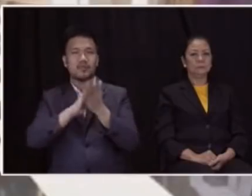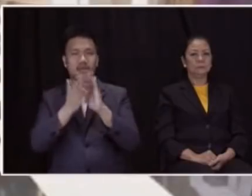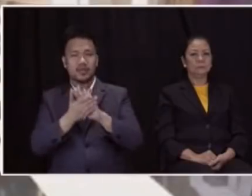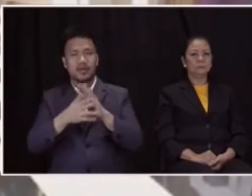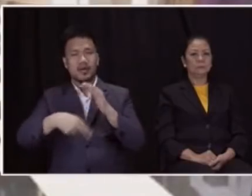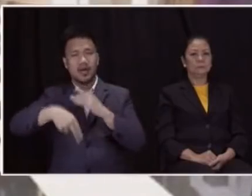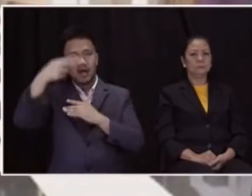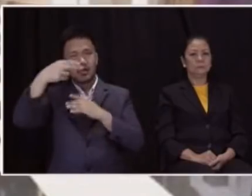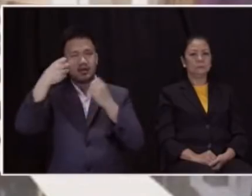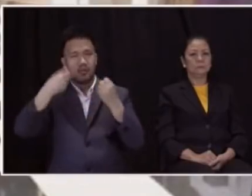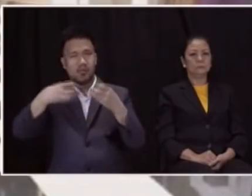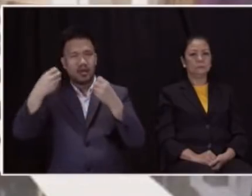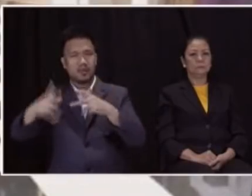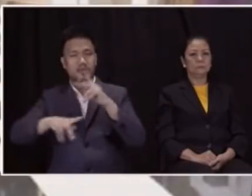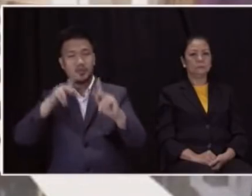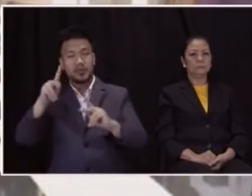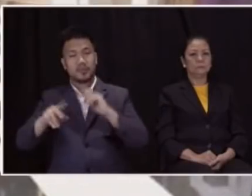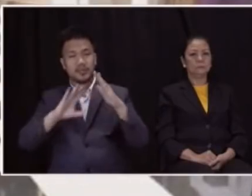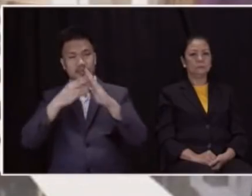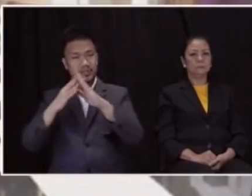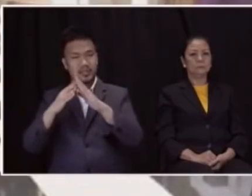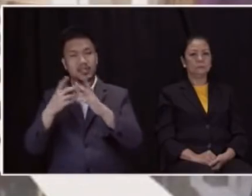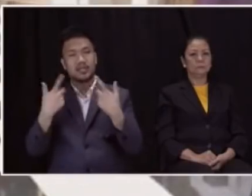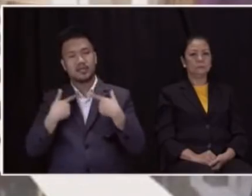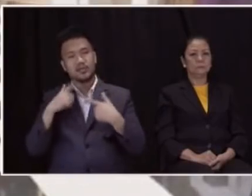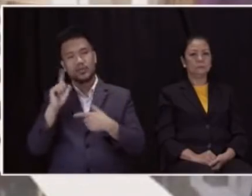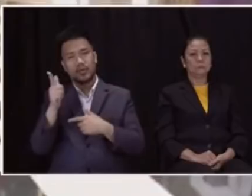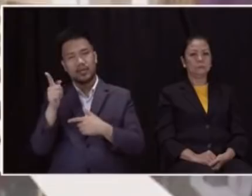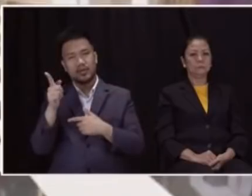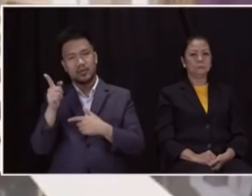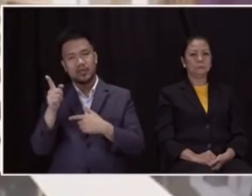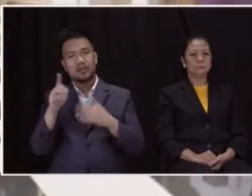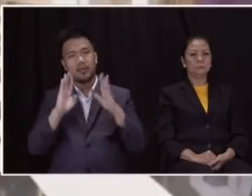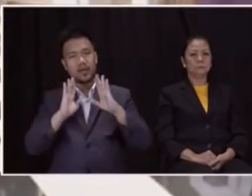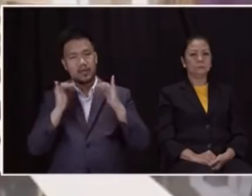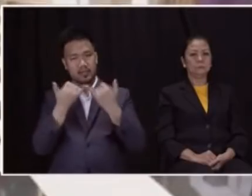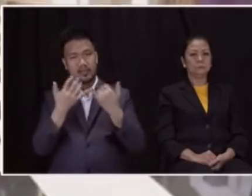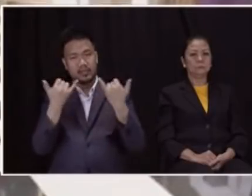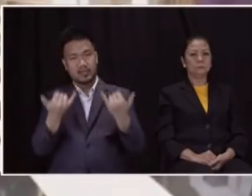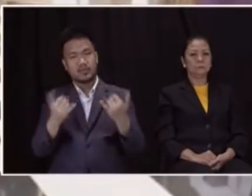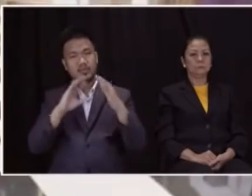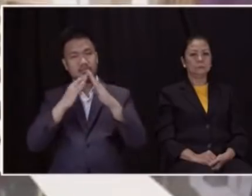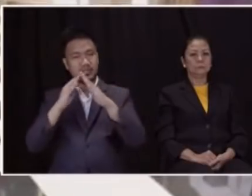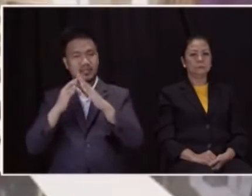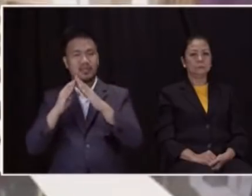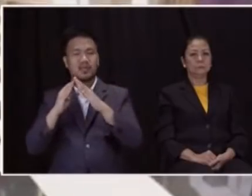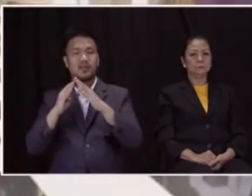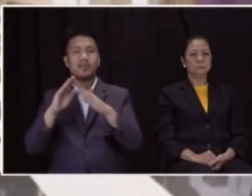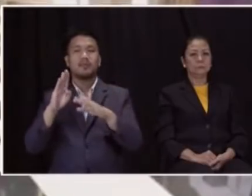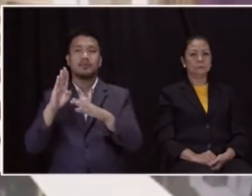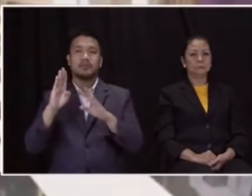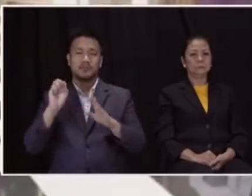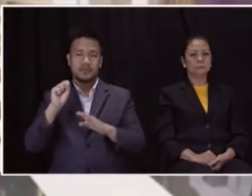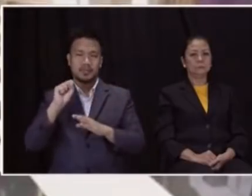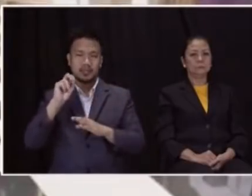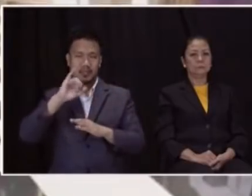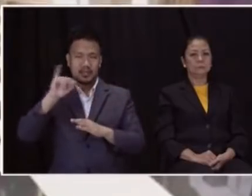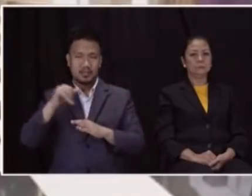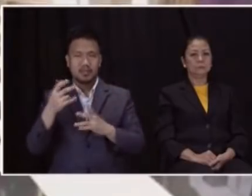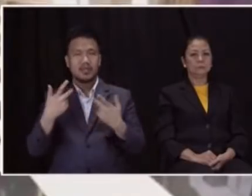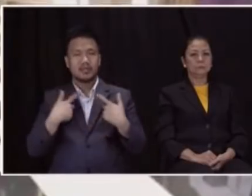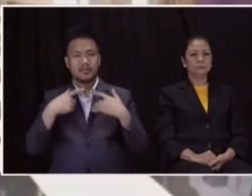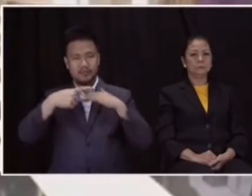city composed of 21 barangays. The city of San Juan has 5 parishes, the oldest